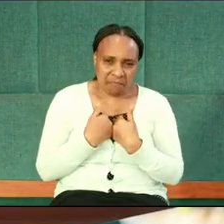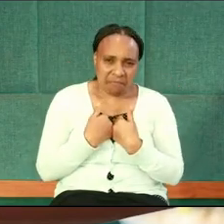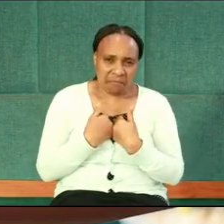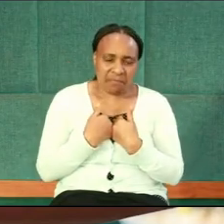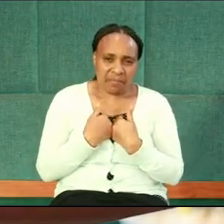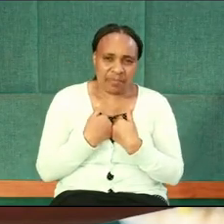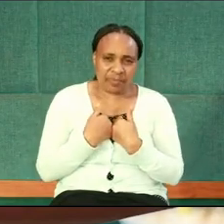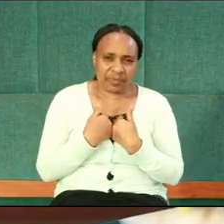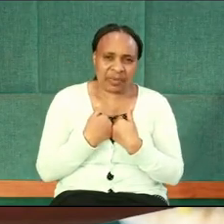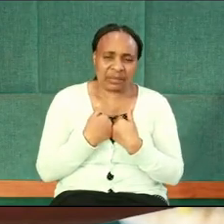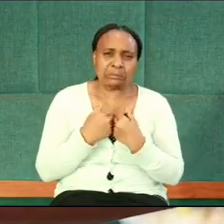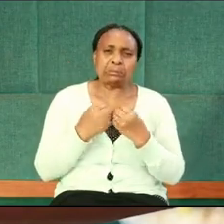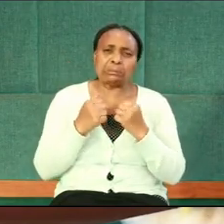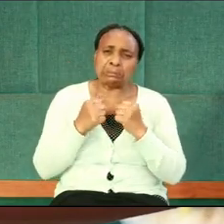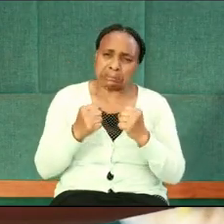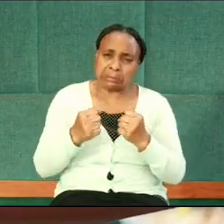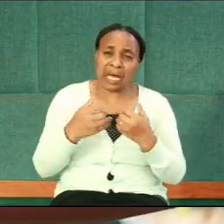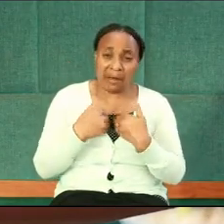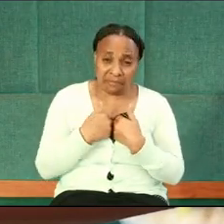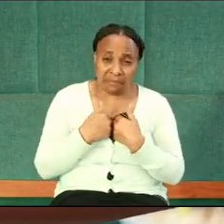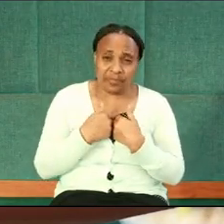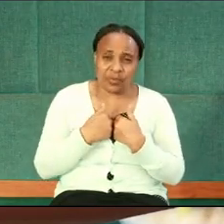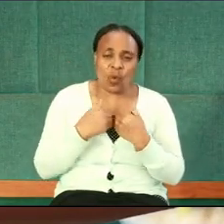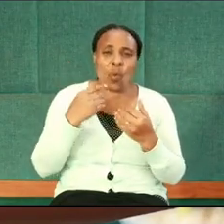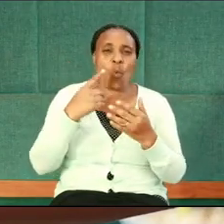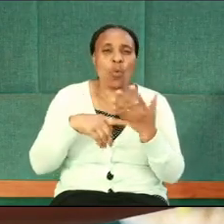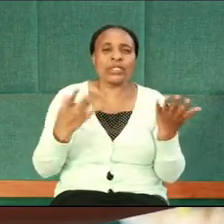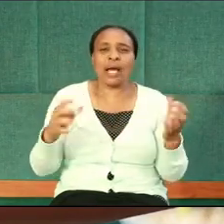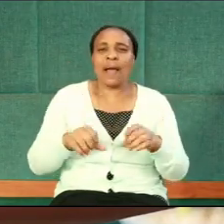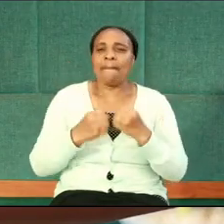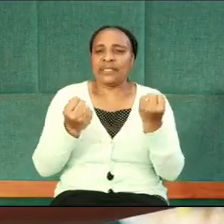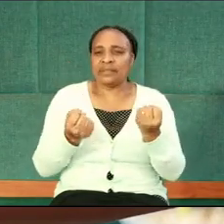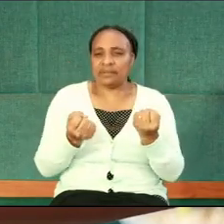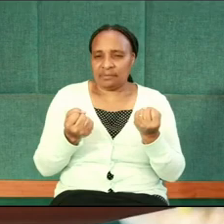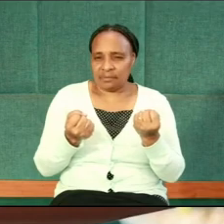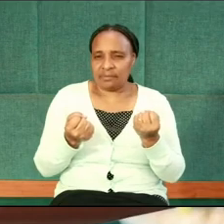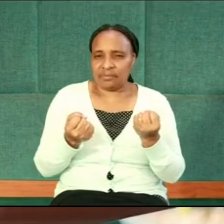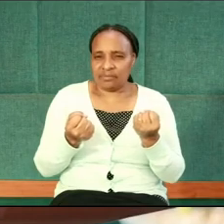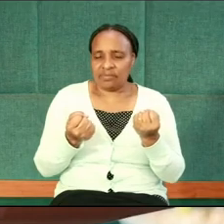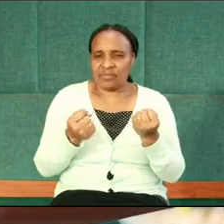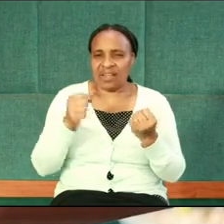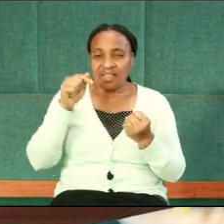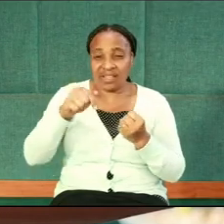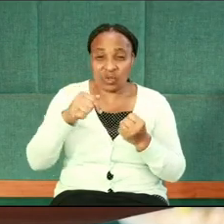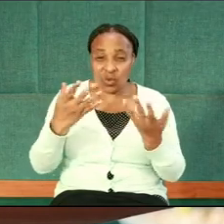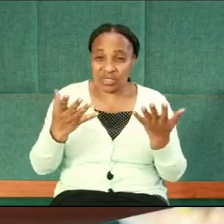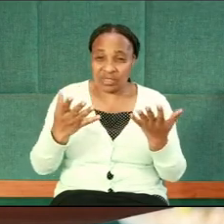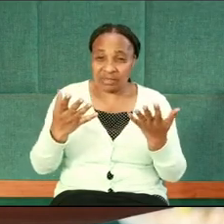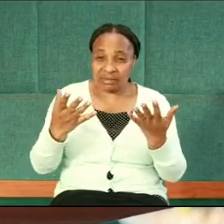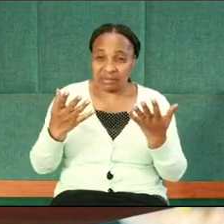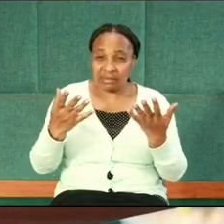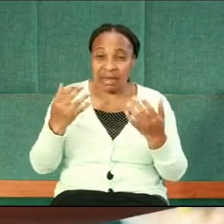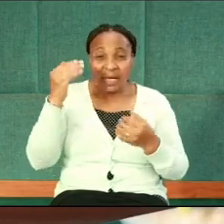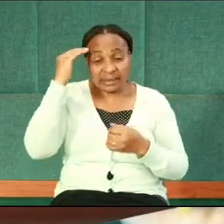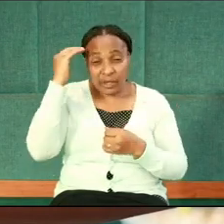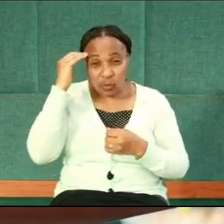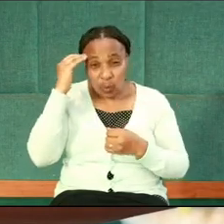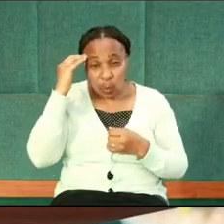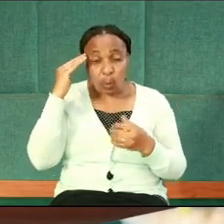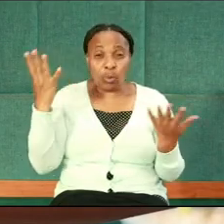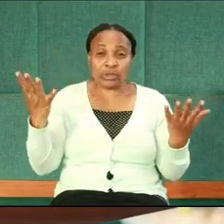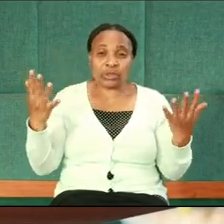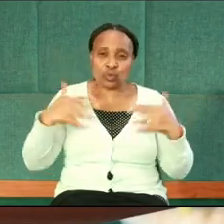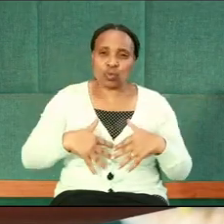That is trauma. What happens when we have losses? That is also a psychological trauma. We many